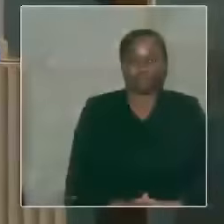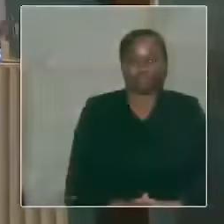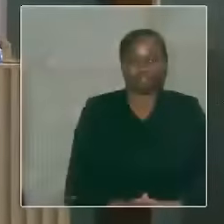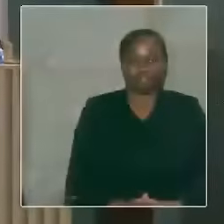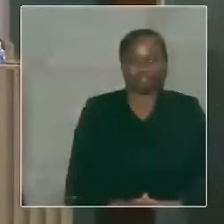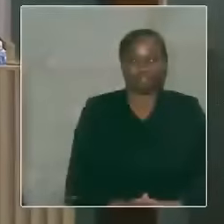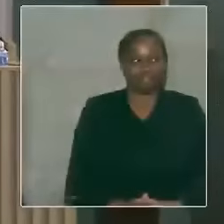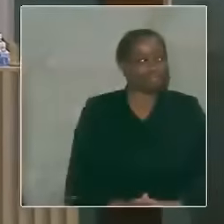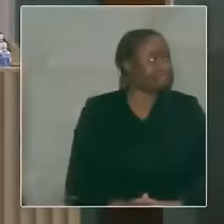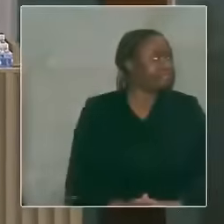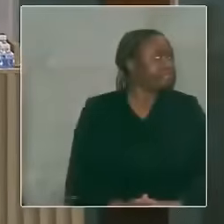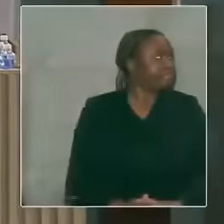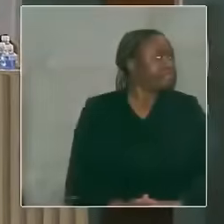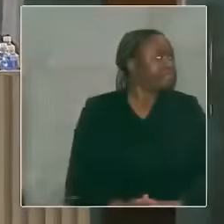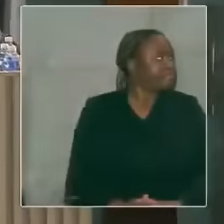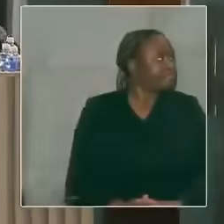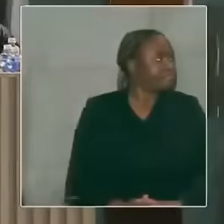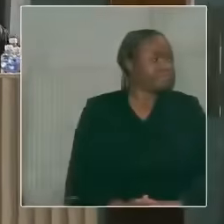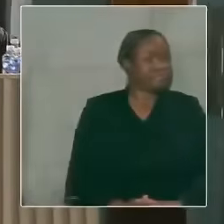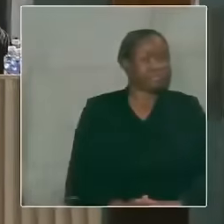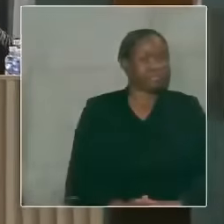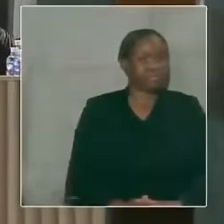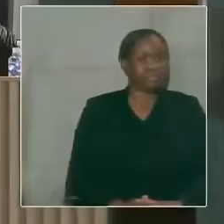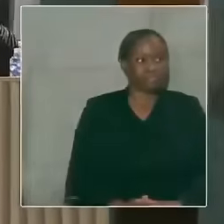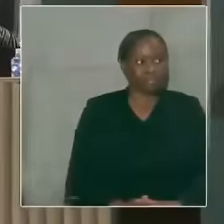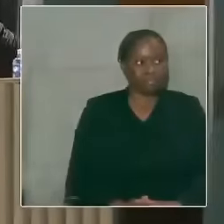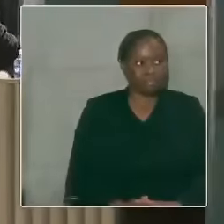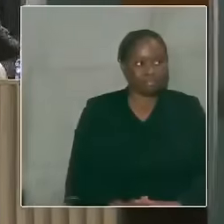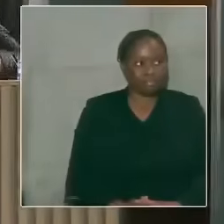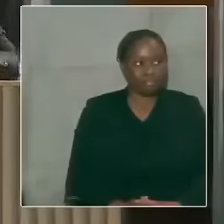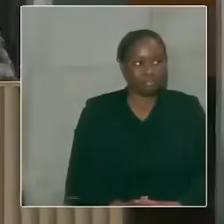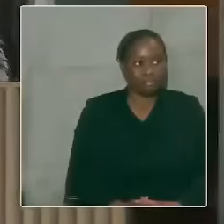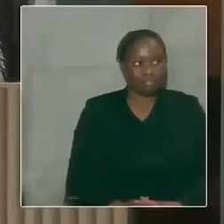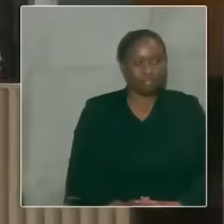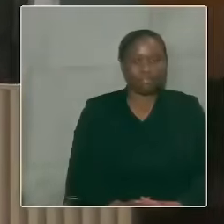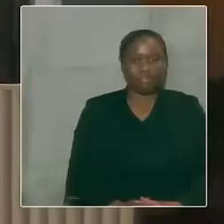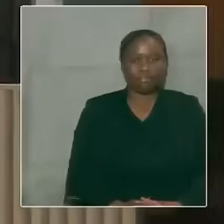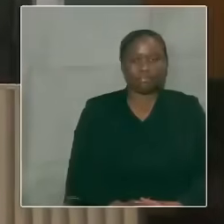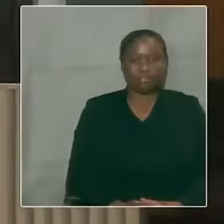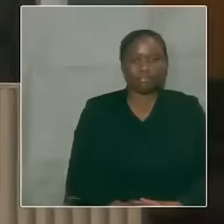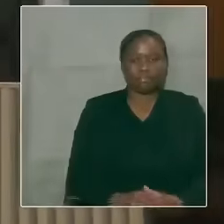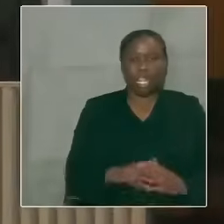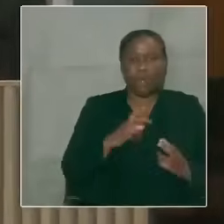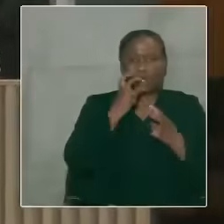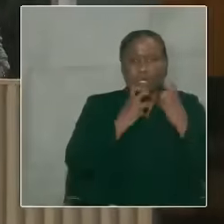I'm looking for you that side, Mr. Mutau.